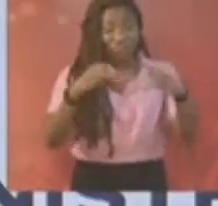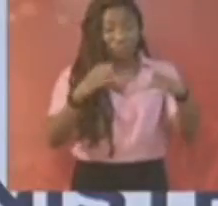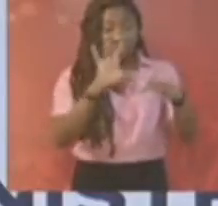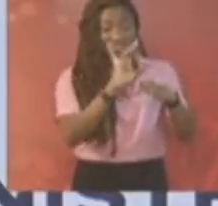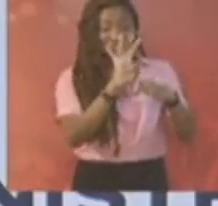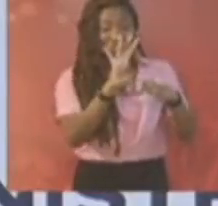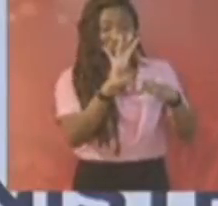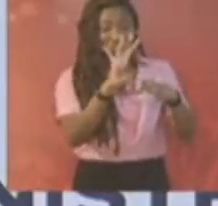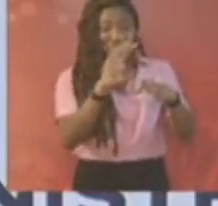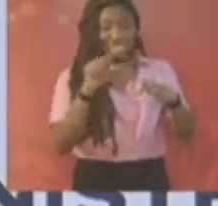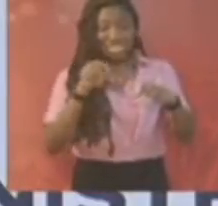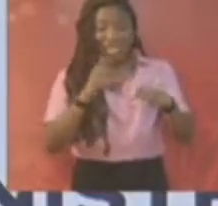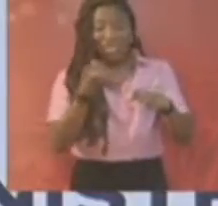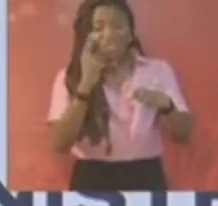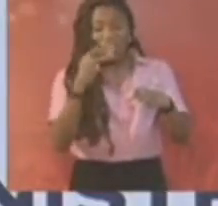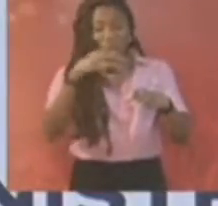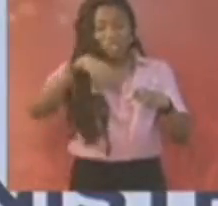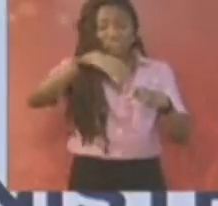would have